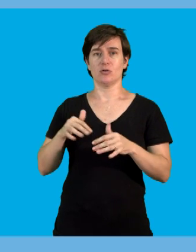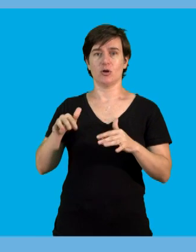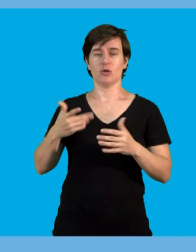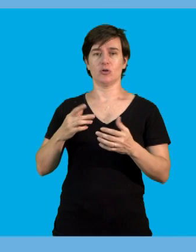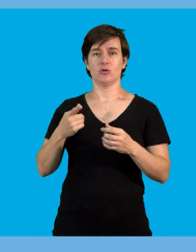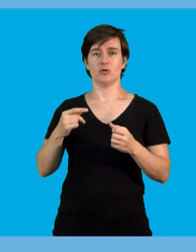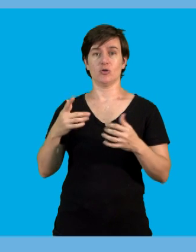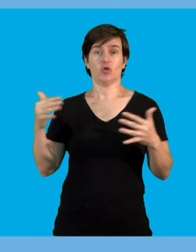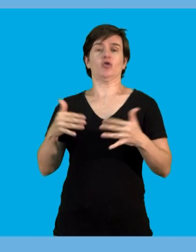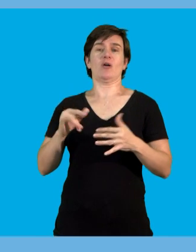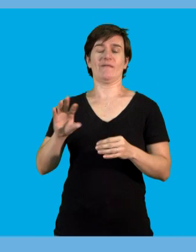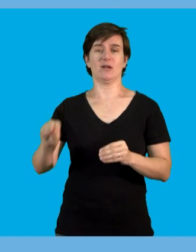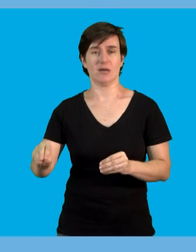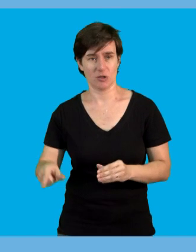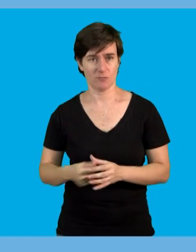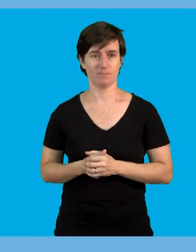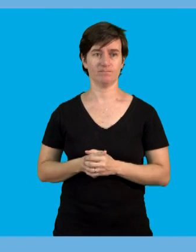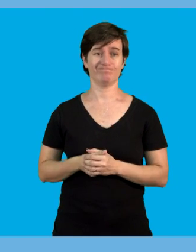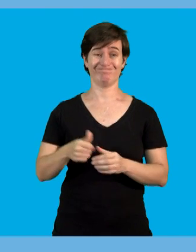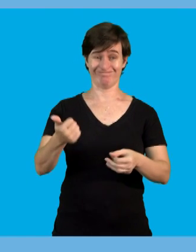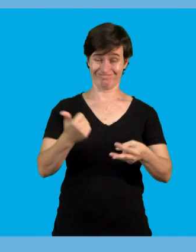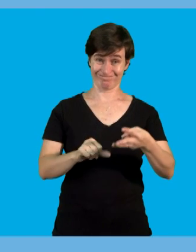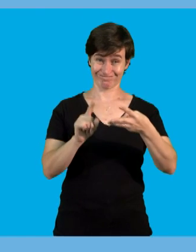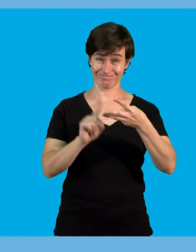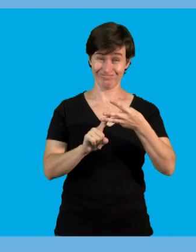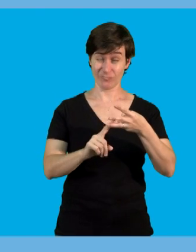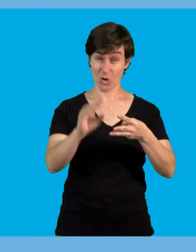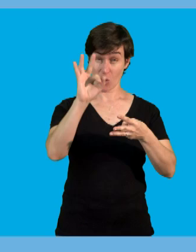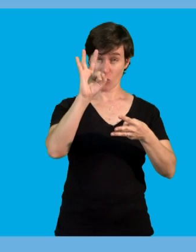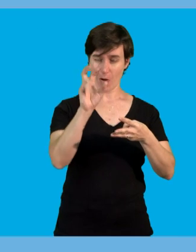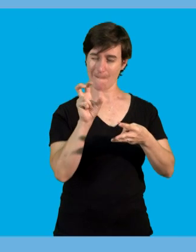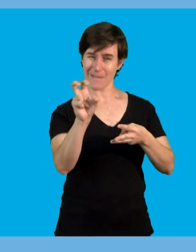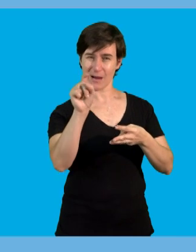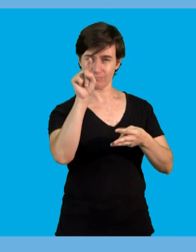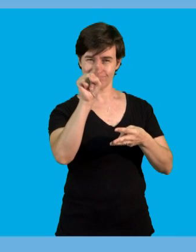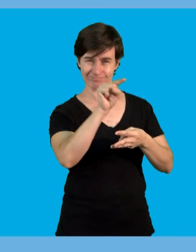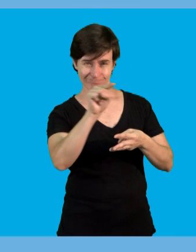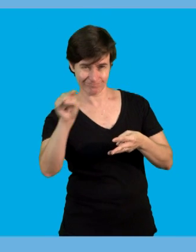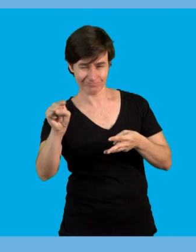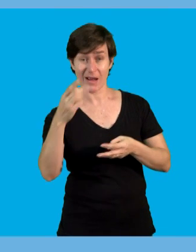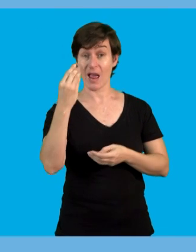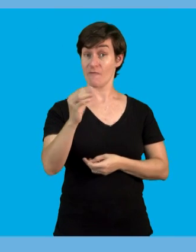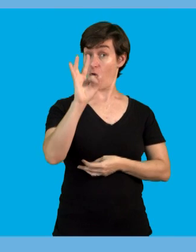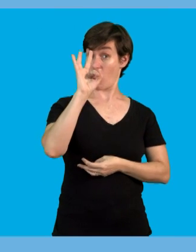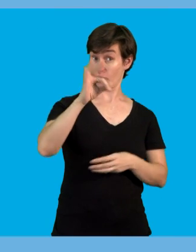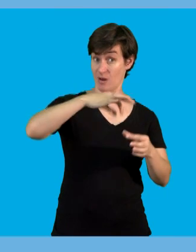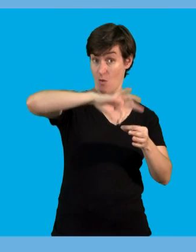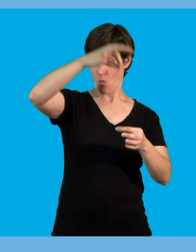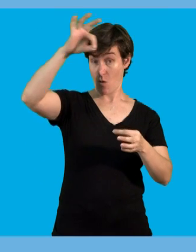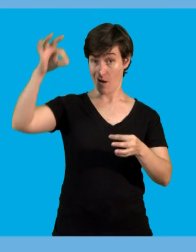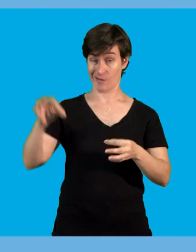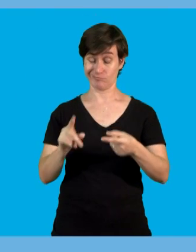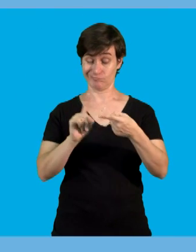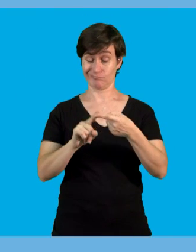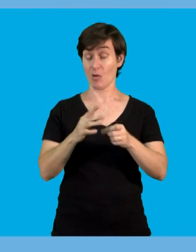is a short circuit. Number three, we also know that 3-pin plugs have 3 wires. They have,